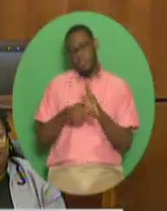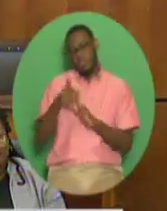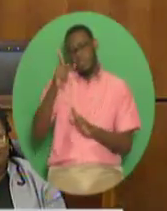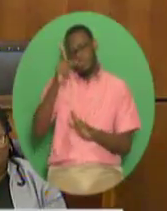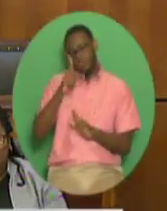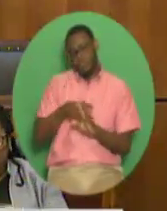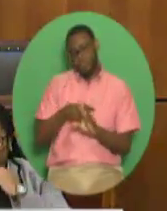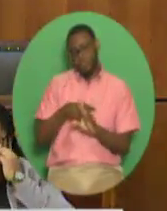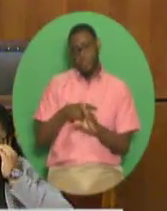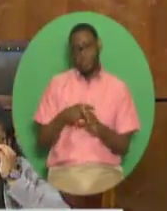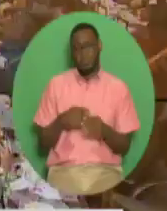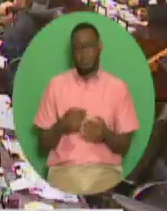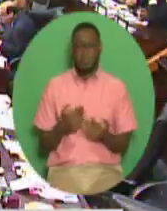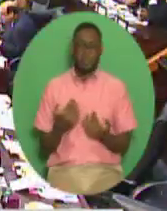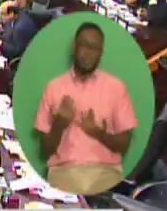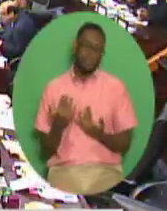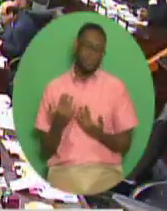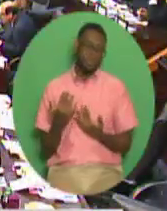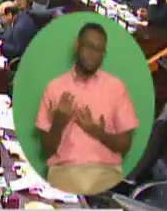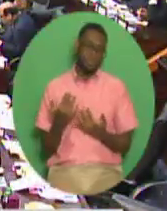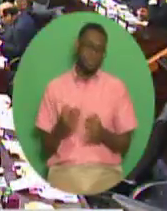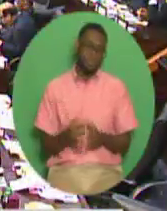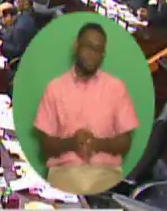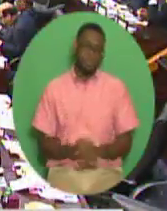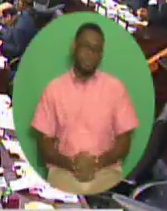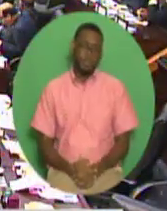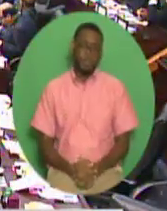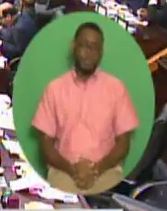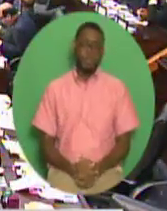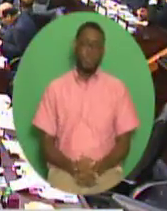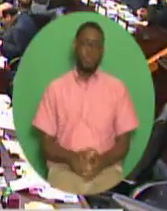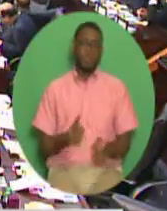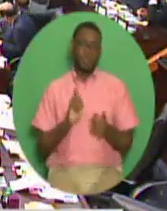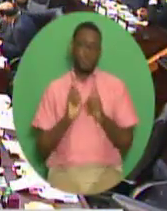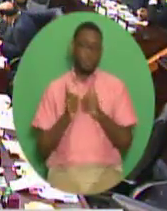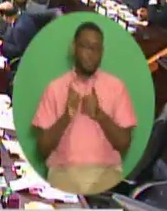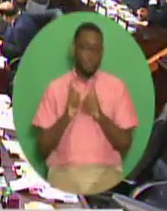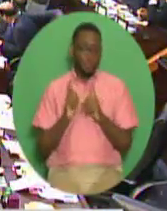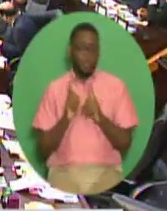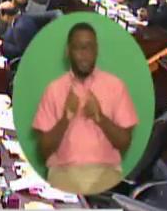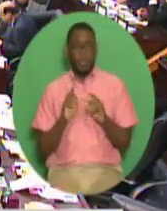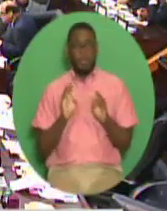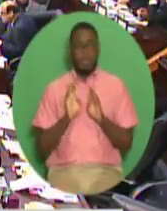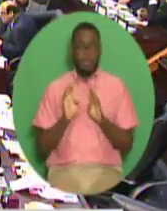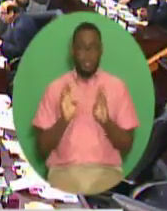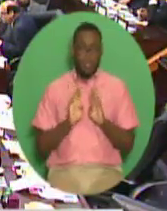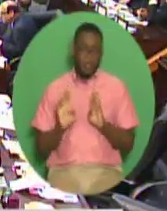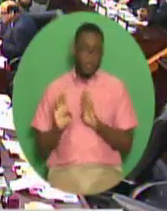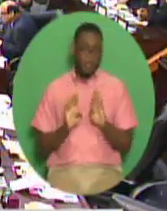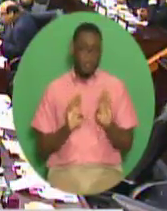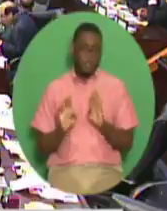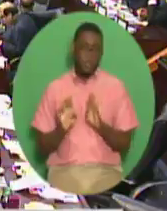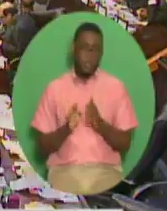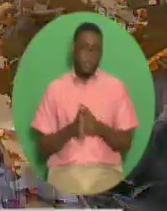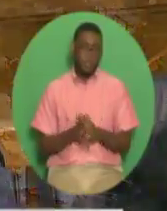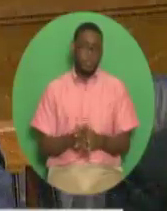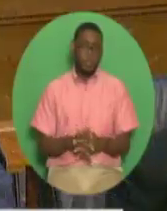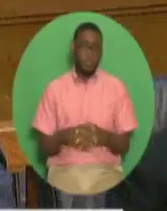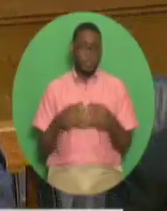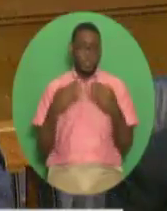Member for Faisabad. Make a good speech and pick a corner. Thank you. Thank you, Madam